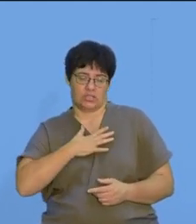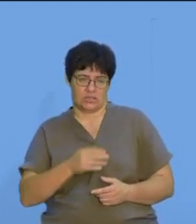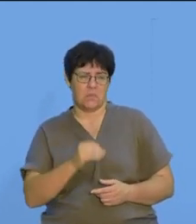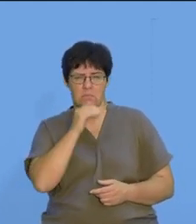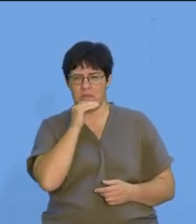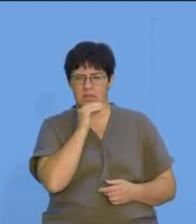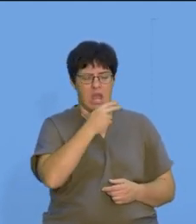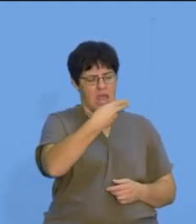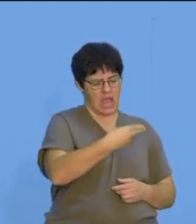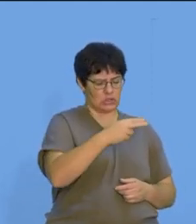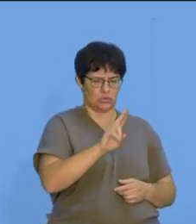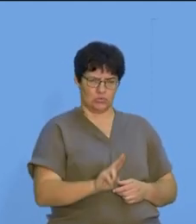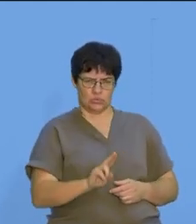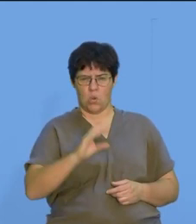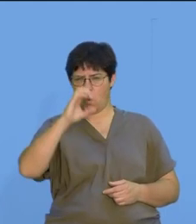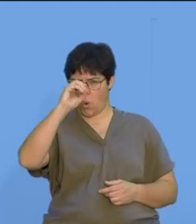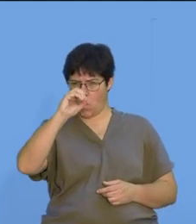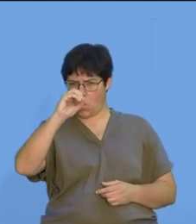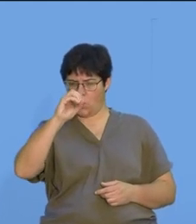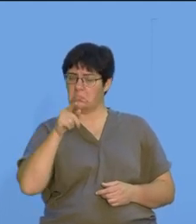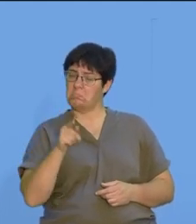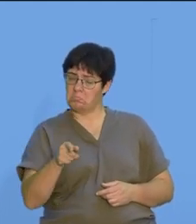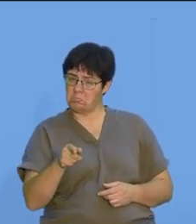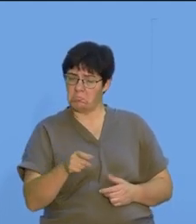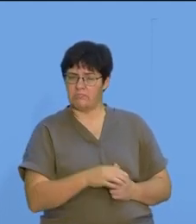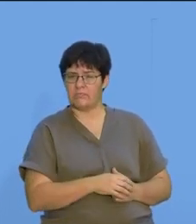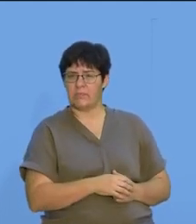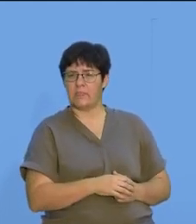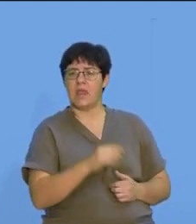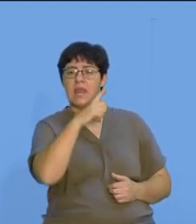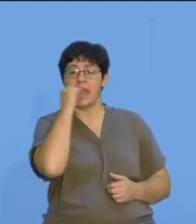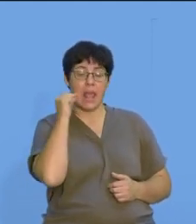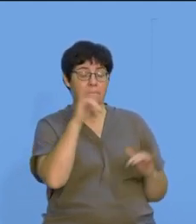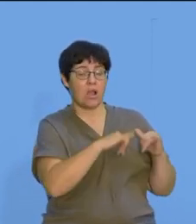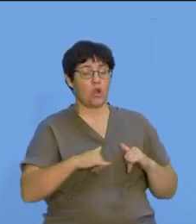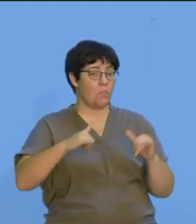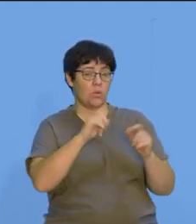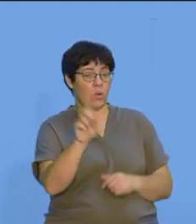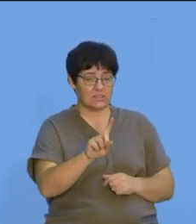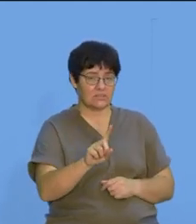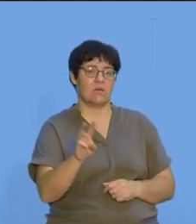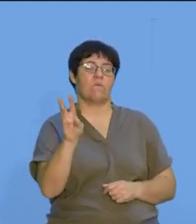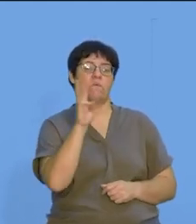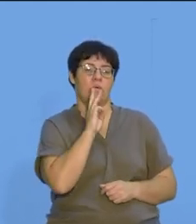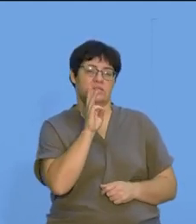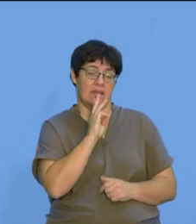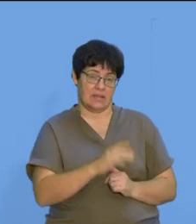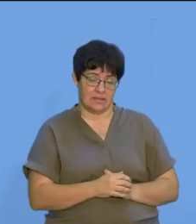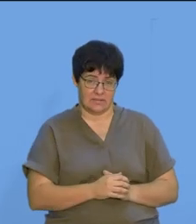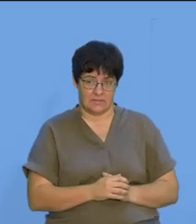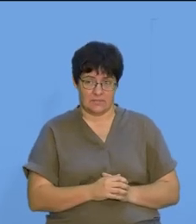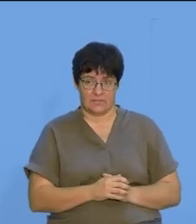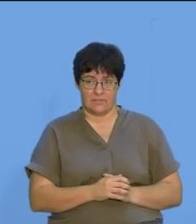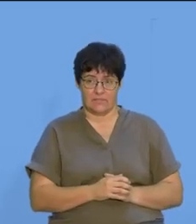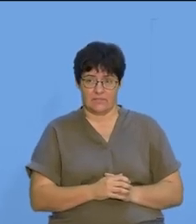order we assume. So we've got 2 hydrogen atoms and oxygen. Okay, so the common name for this will definitely be